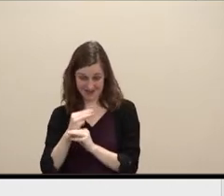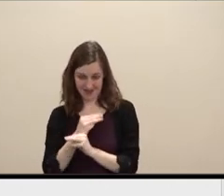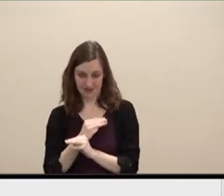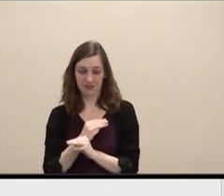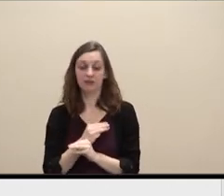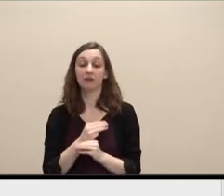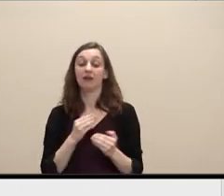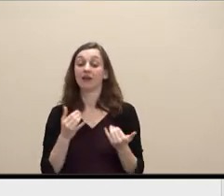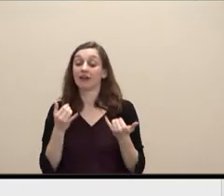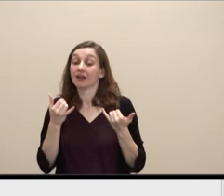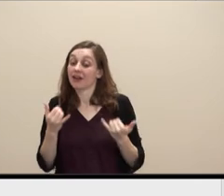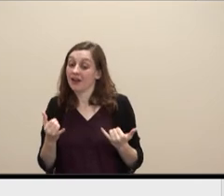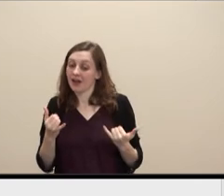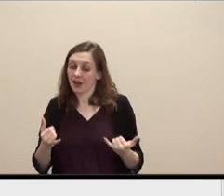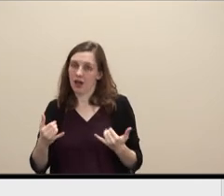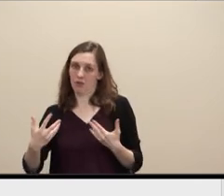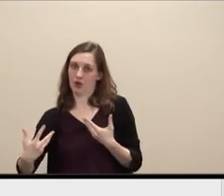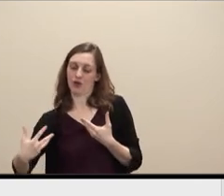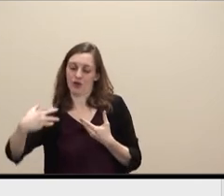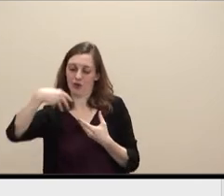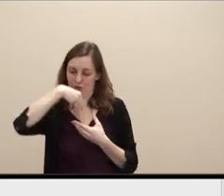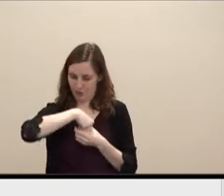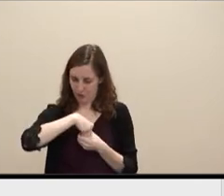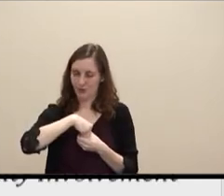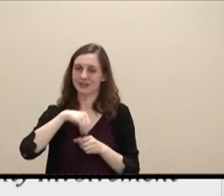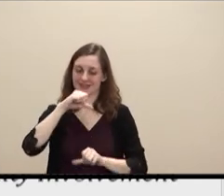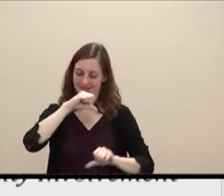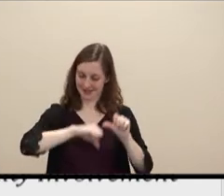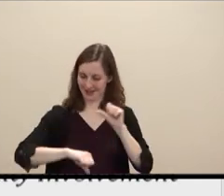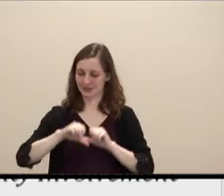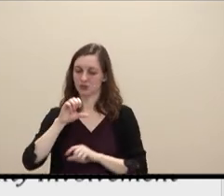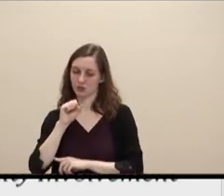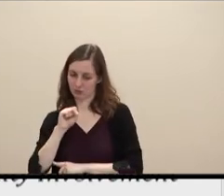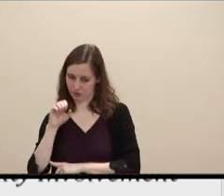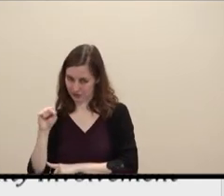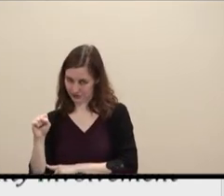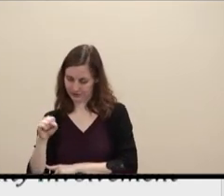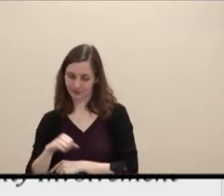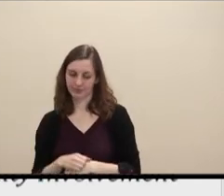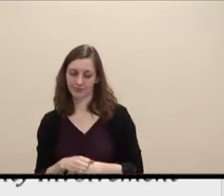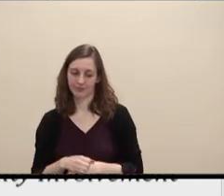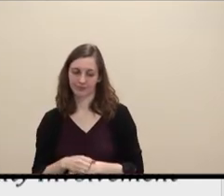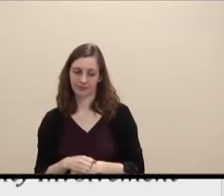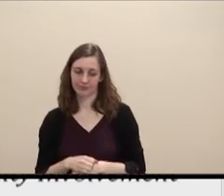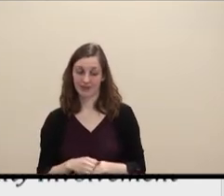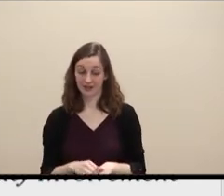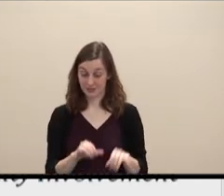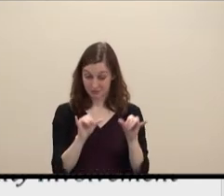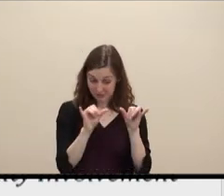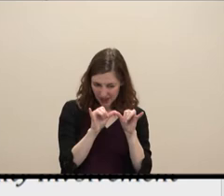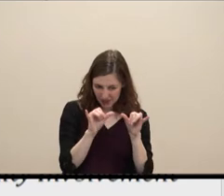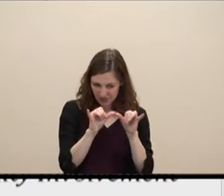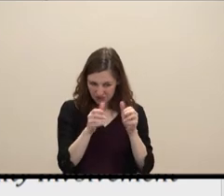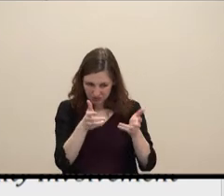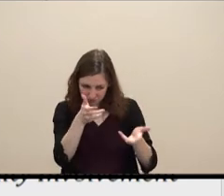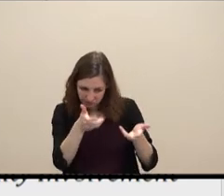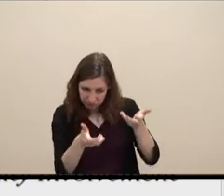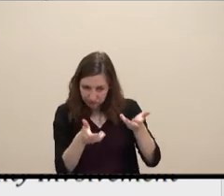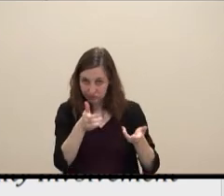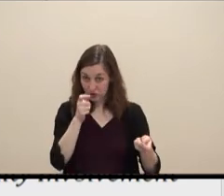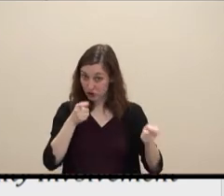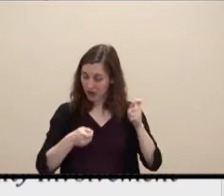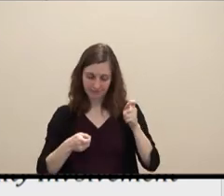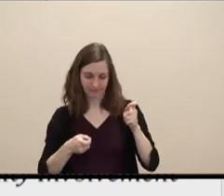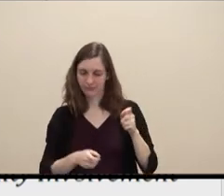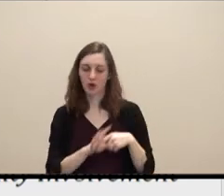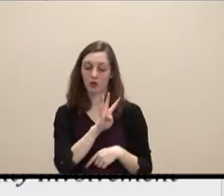work and include the science and social studies. Our measurements and weights aren't going to change. We want to keep that the same. So